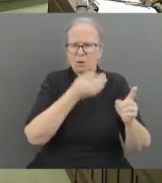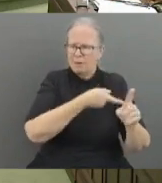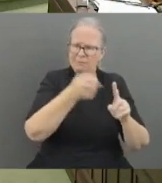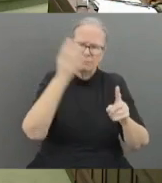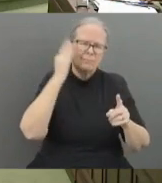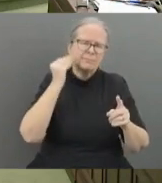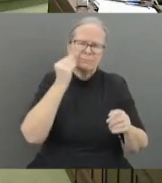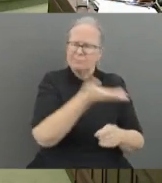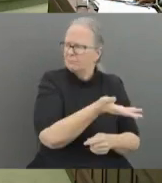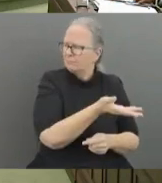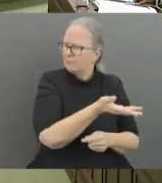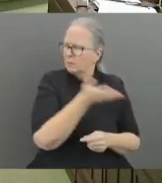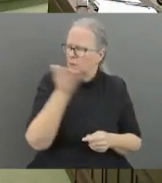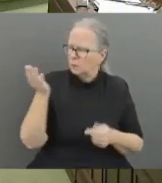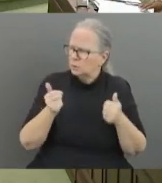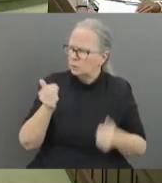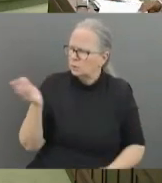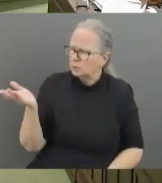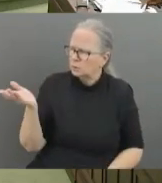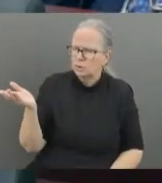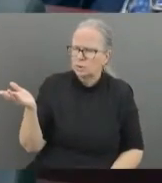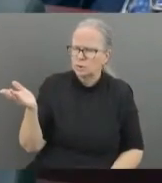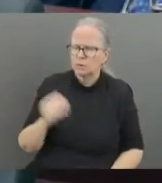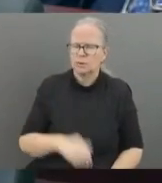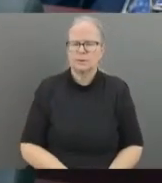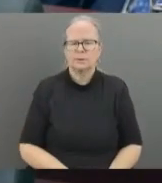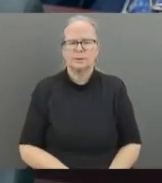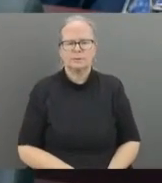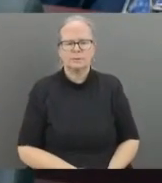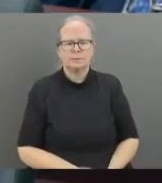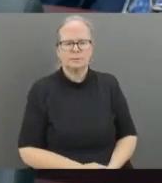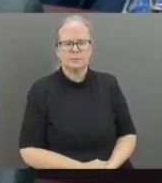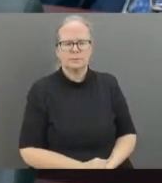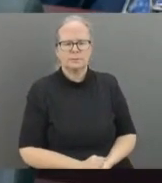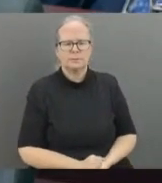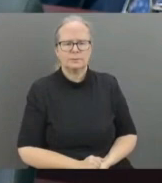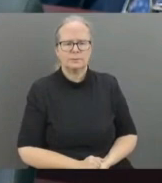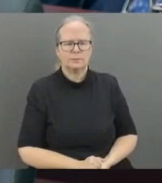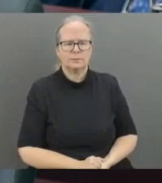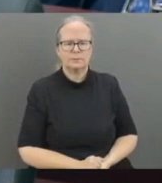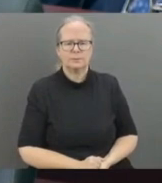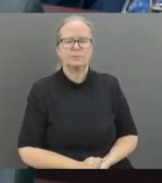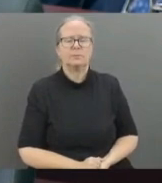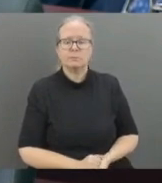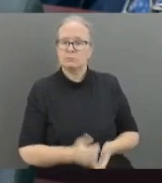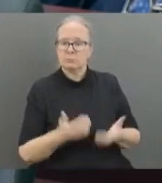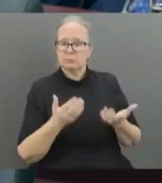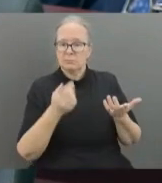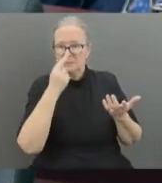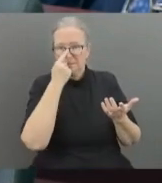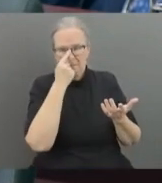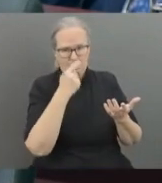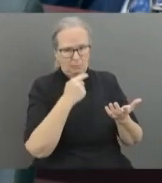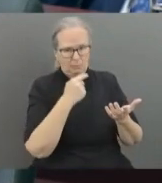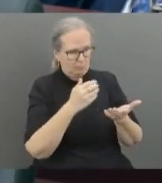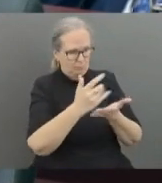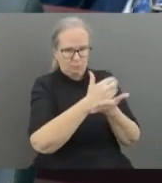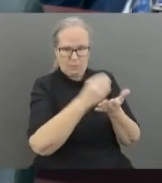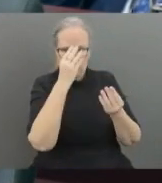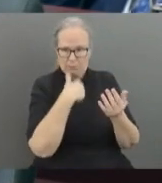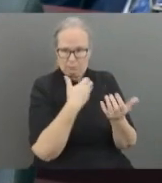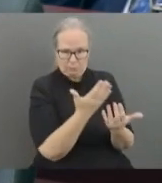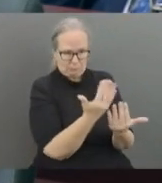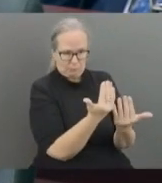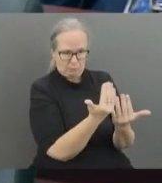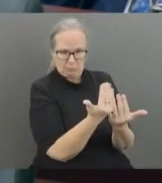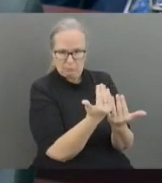Order. The Honourable Minister of Forestry and Parks. Thanks, Mr. Speaker. And yes, we want to be able to collect that data too, which is why we have 1,600 trappers in Alberta